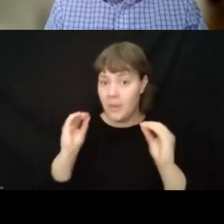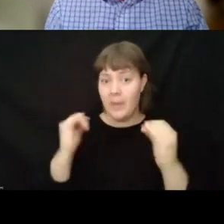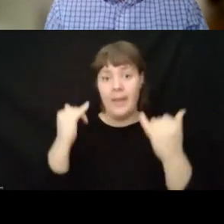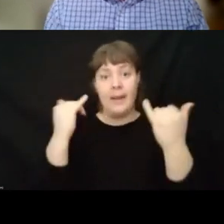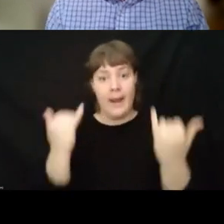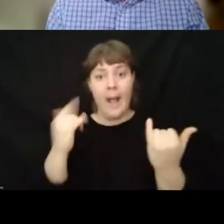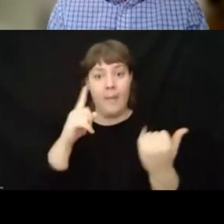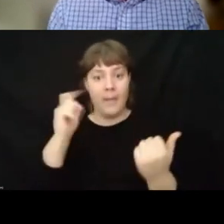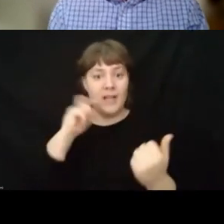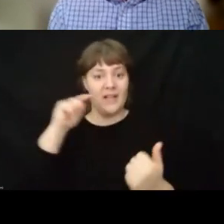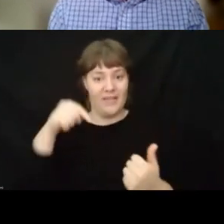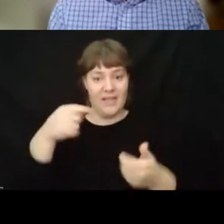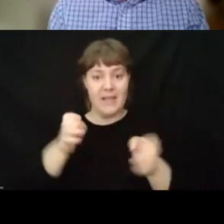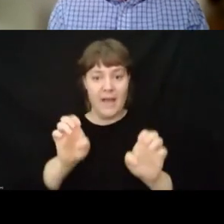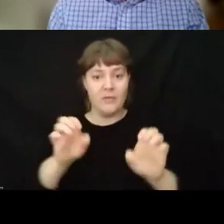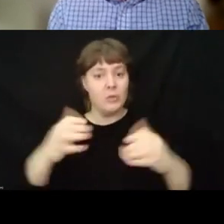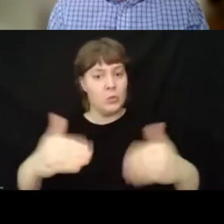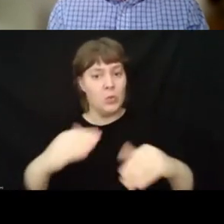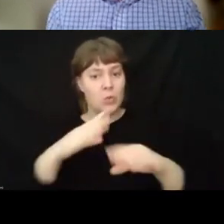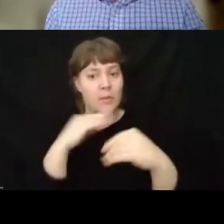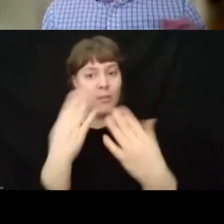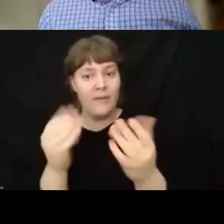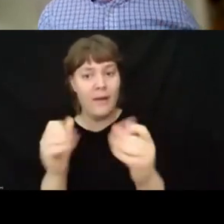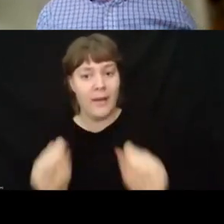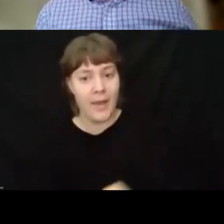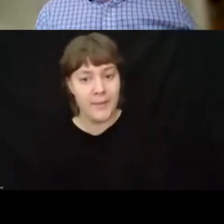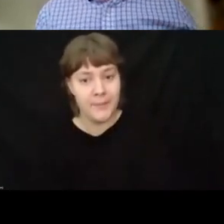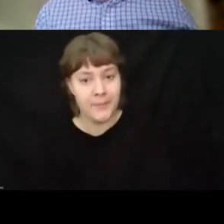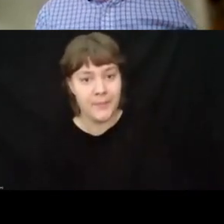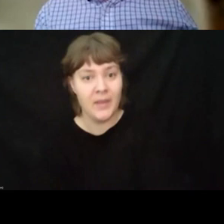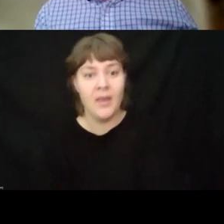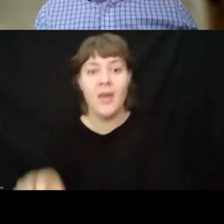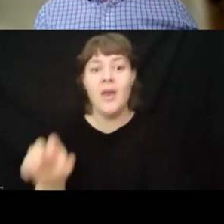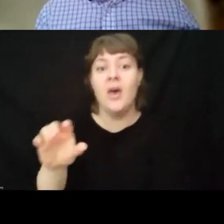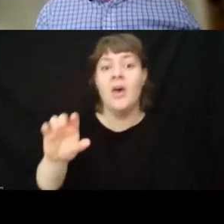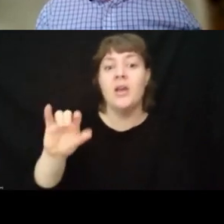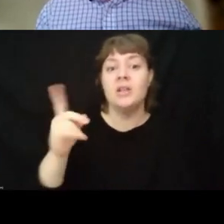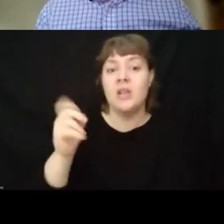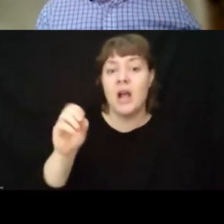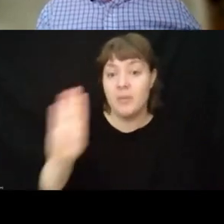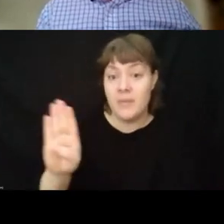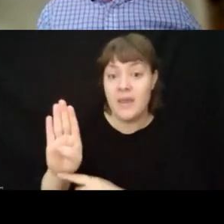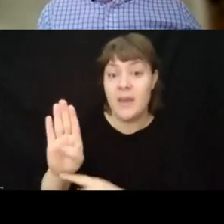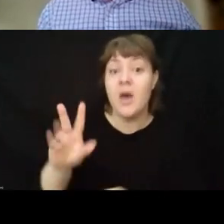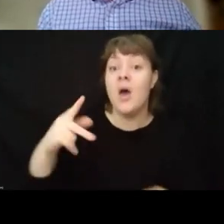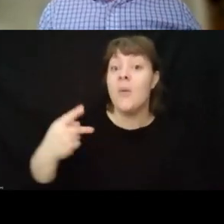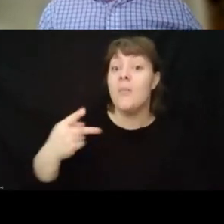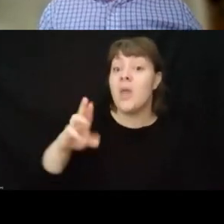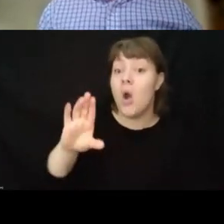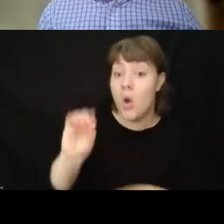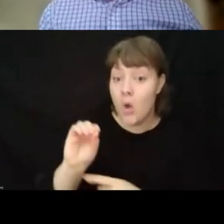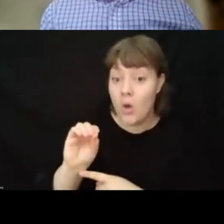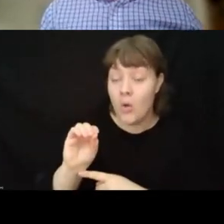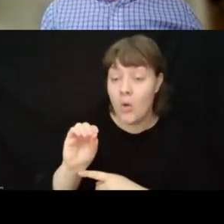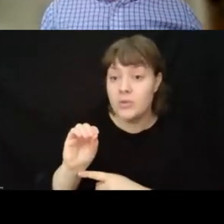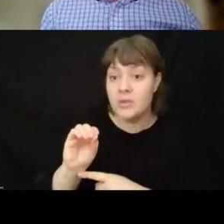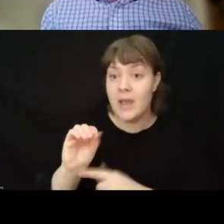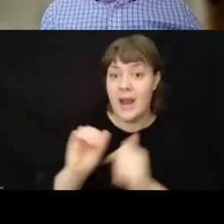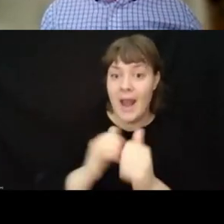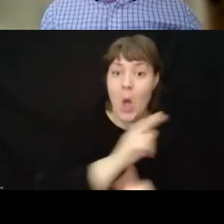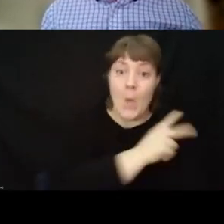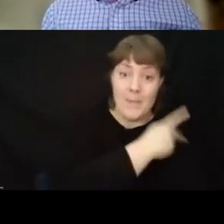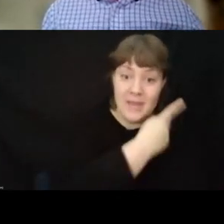efforts. And I wanted to share also patient-reported outcomes and how our patients and our families